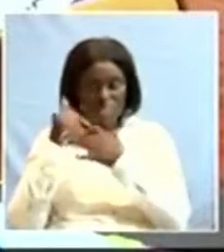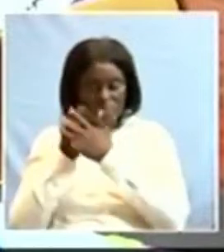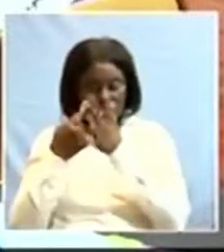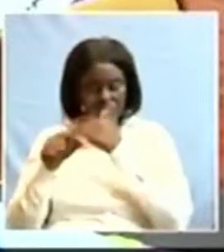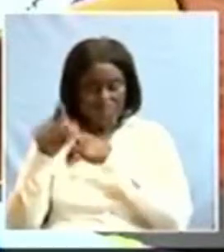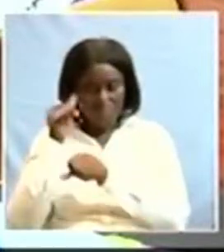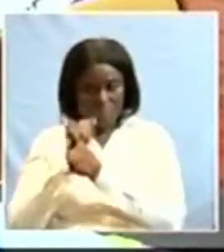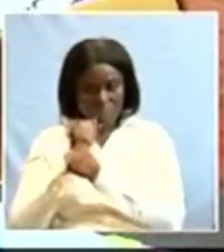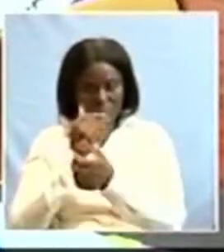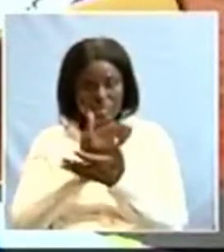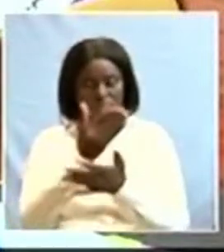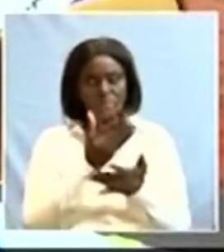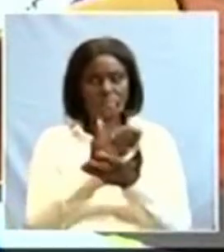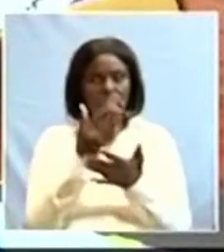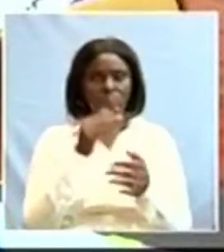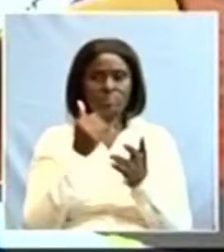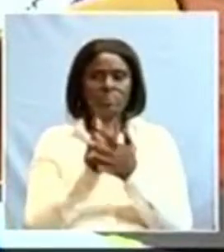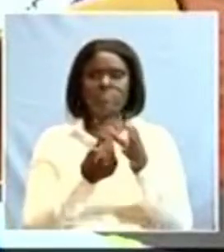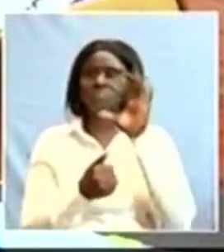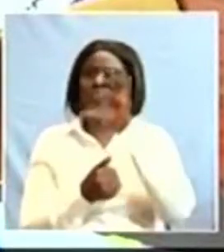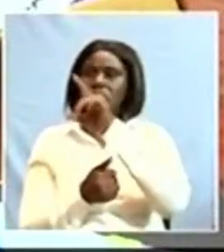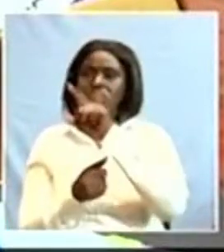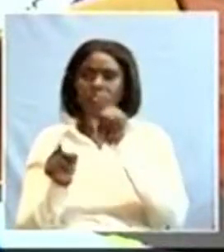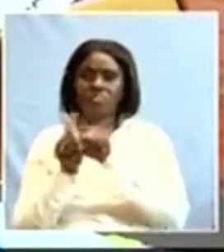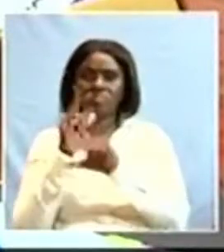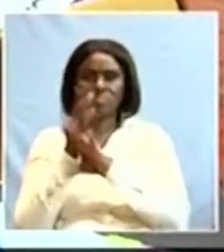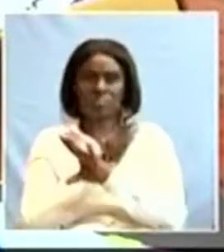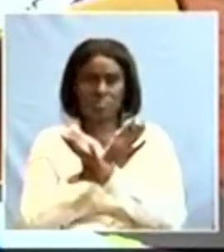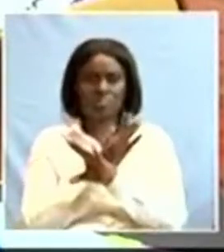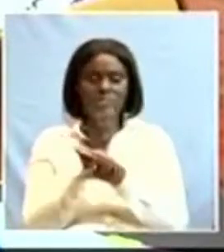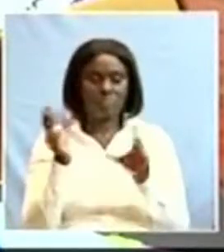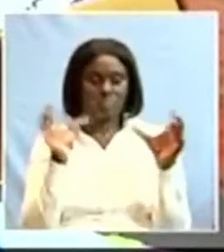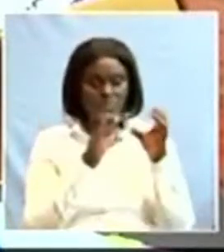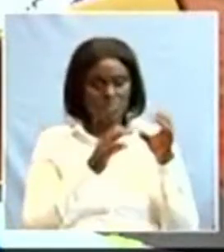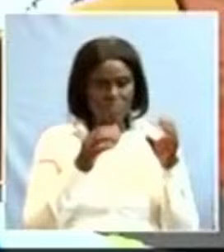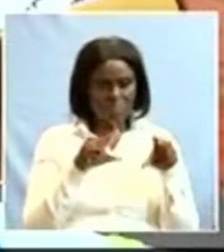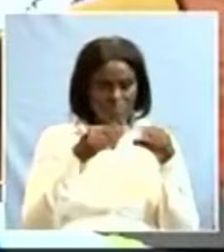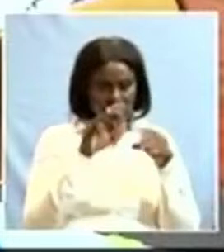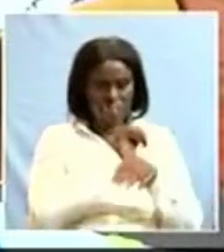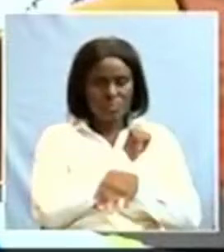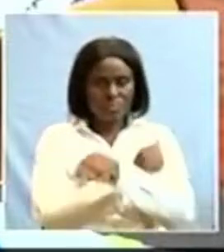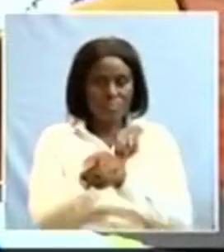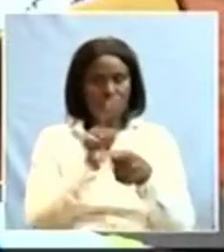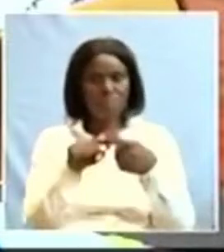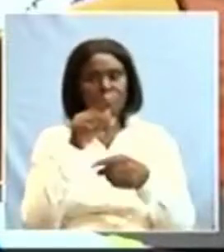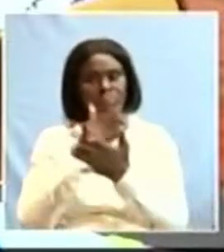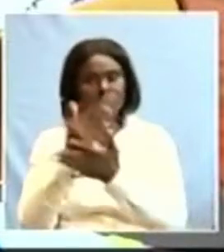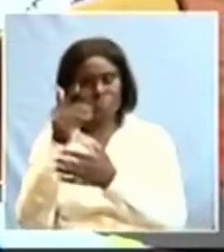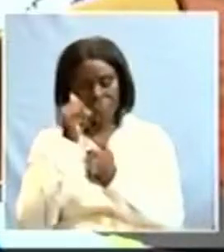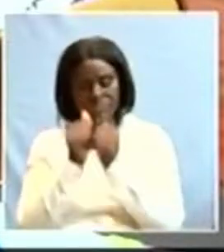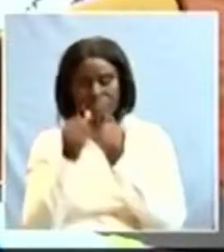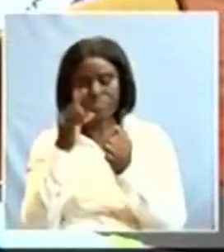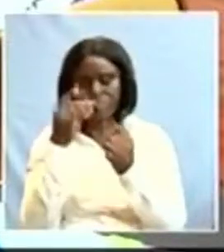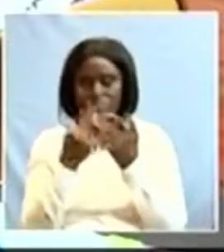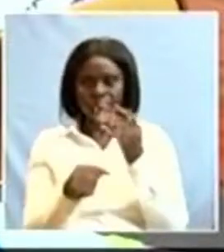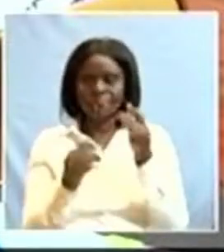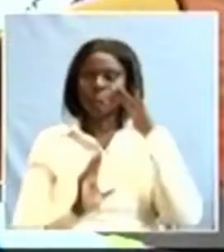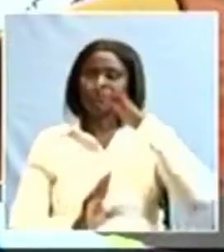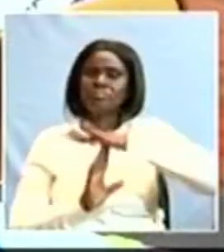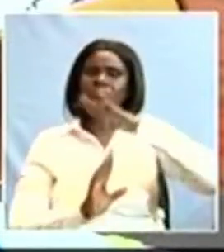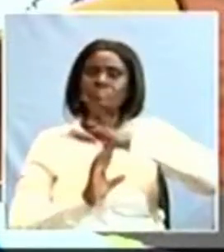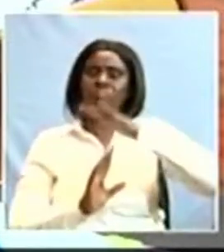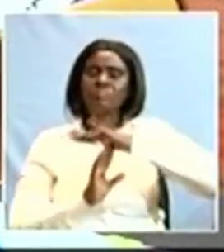the procuring entity, or the provinces, before the councils were given the authority to do the procure because of the unlimited,